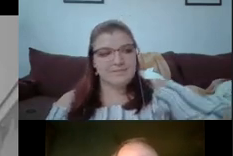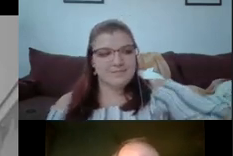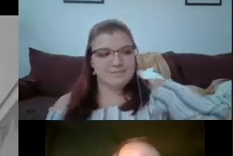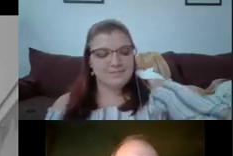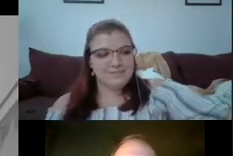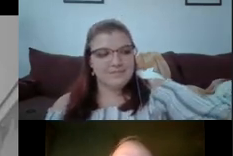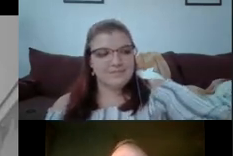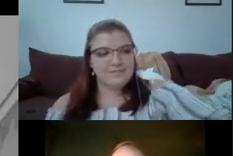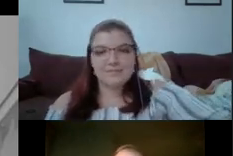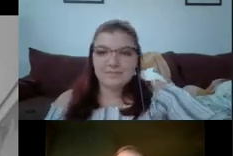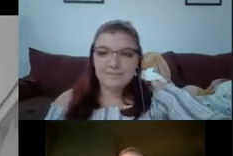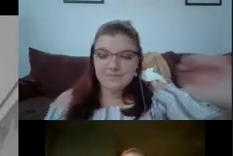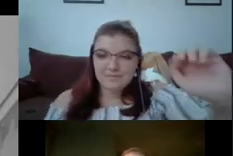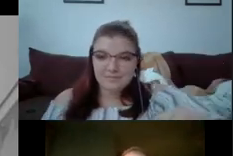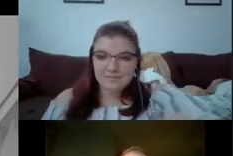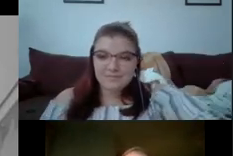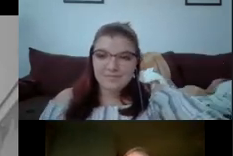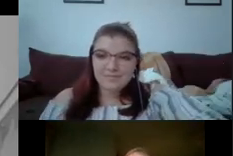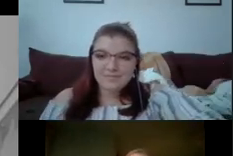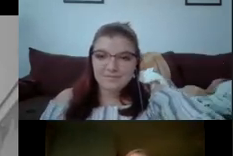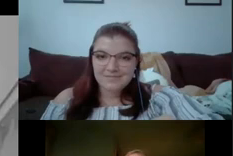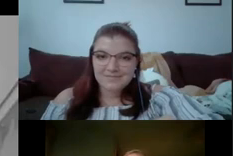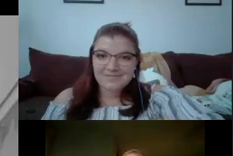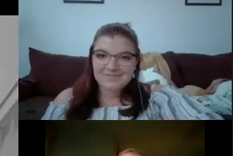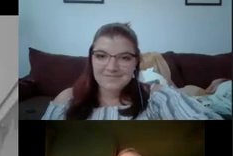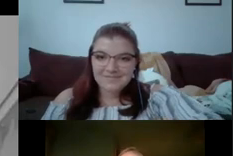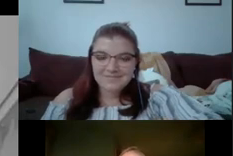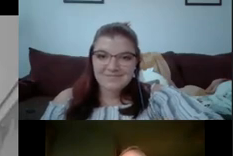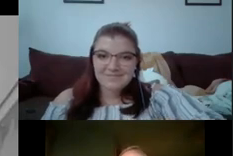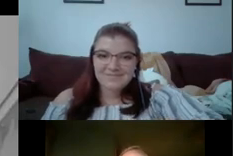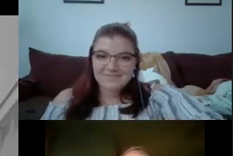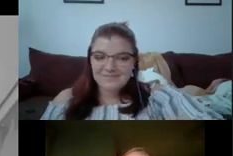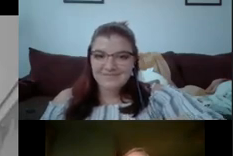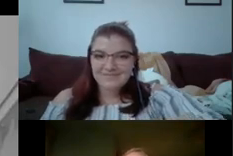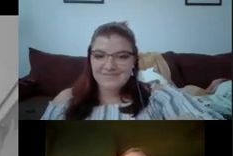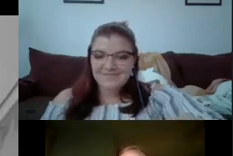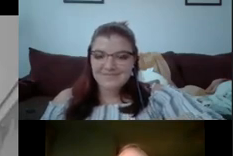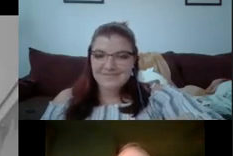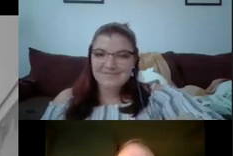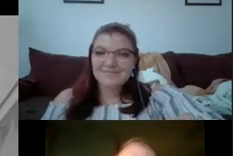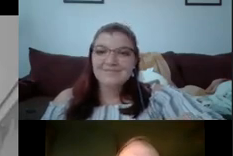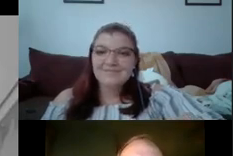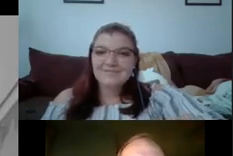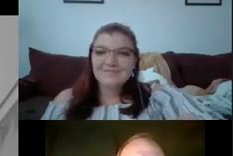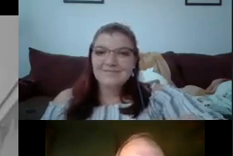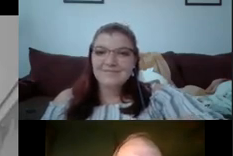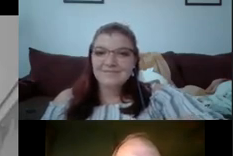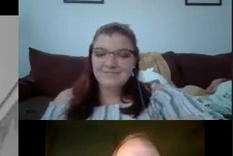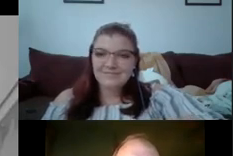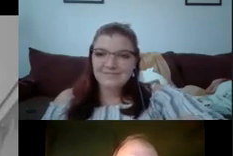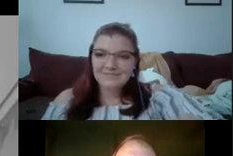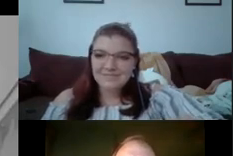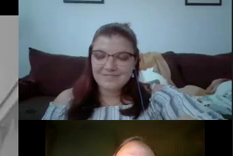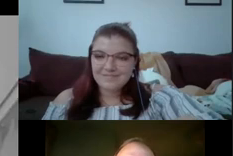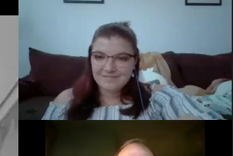one. And so we all filed in one of those fishbowl rooms, and he's getting ready.